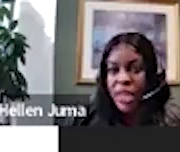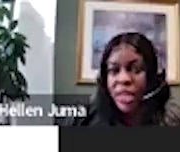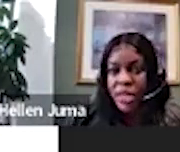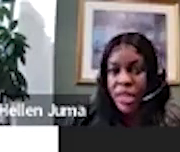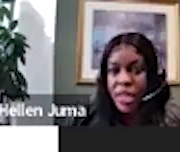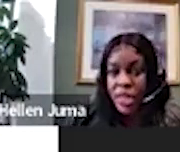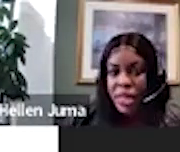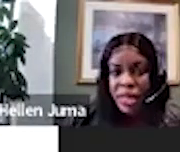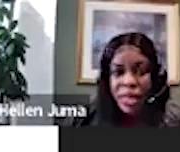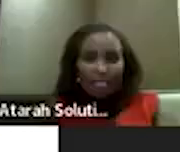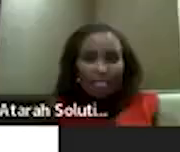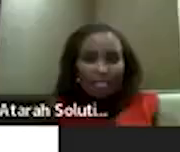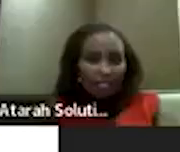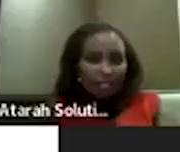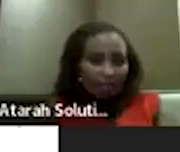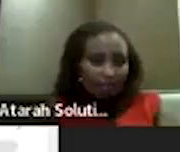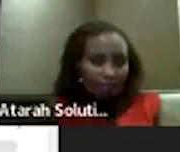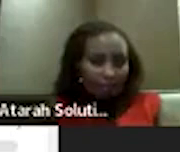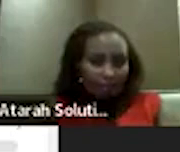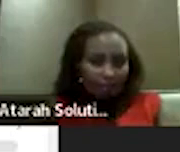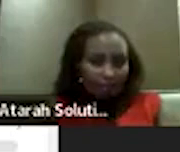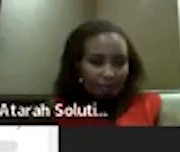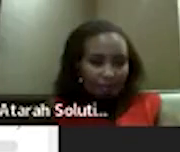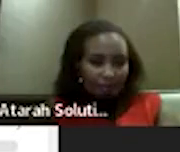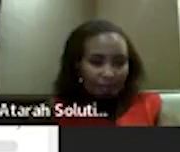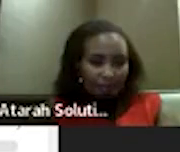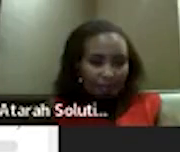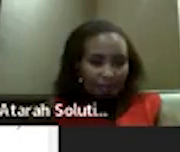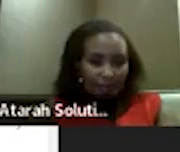Can you see it? Yes, we can see it. Oh, good.